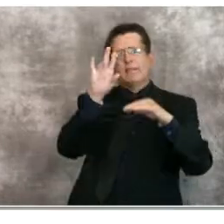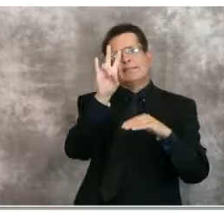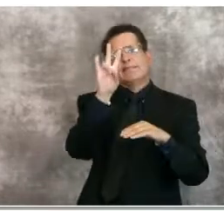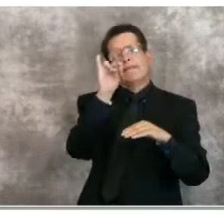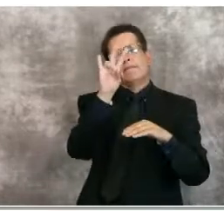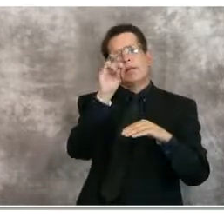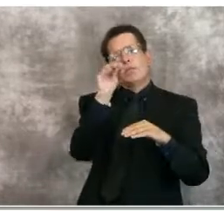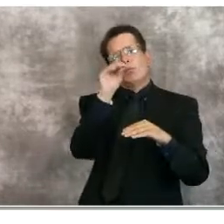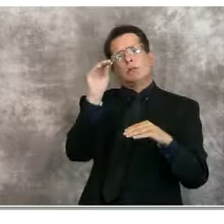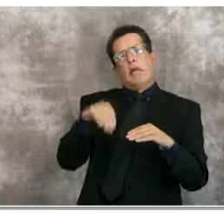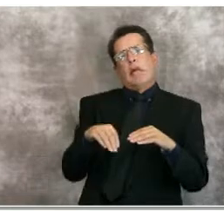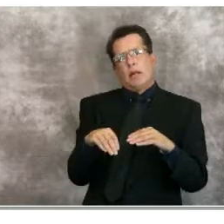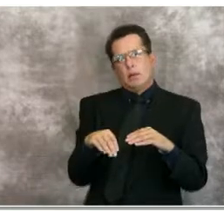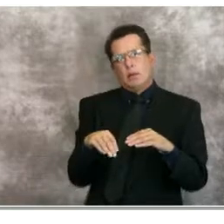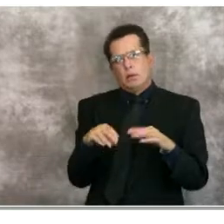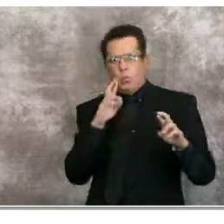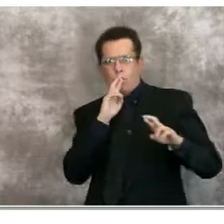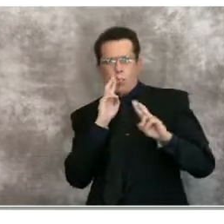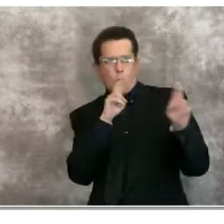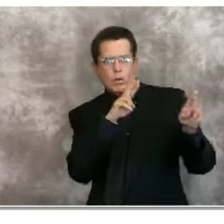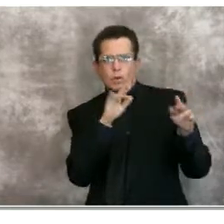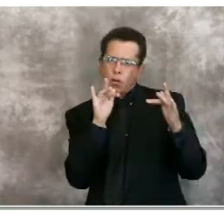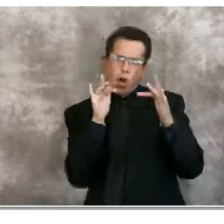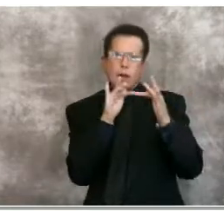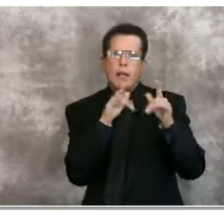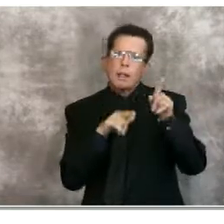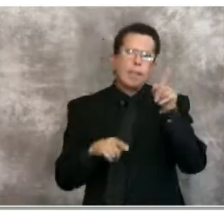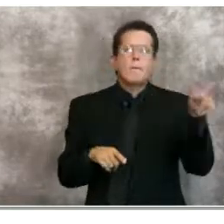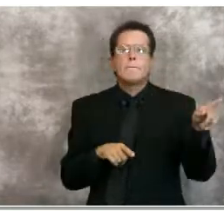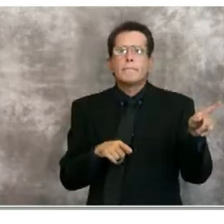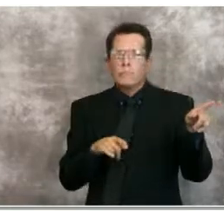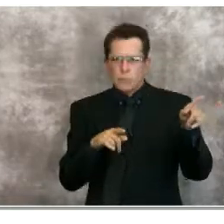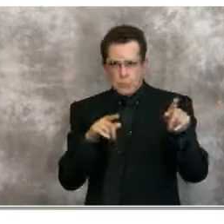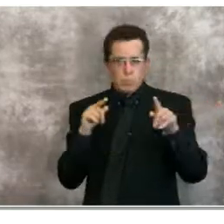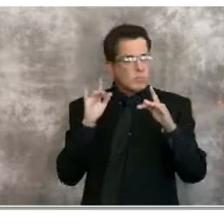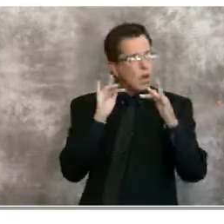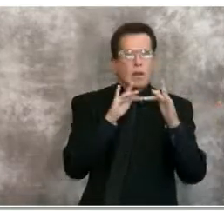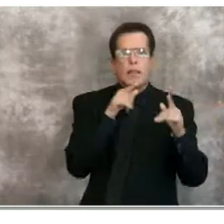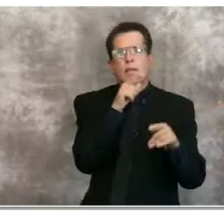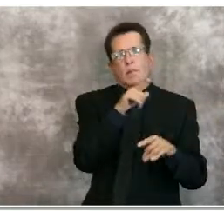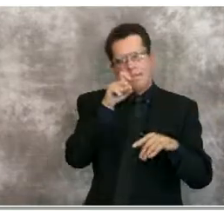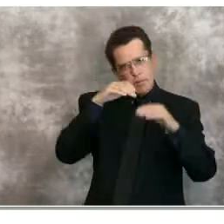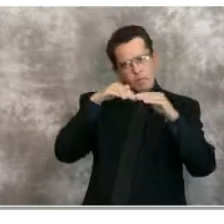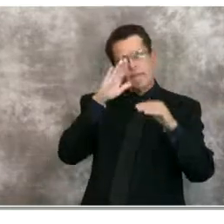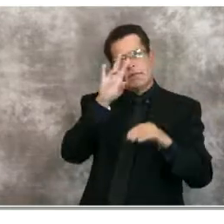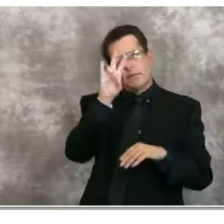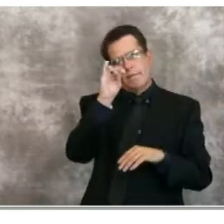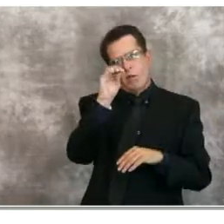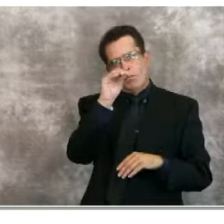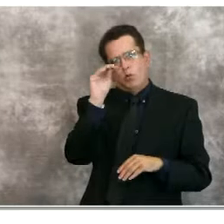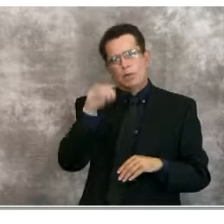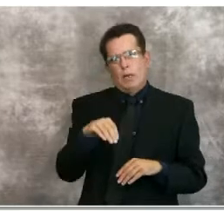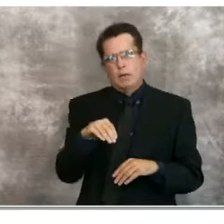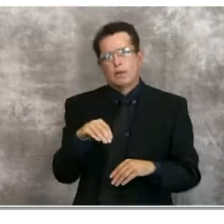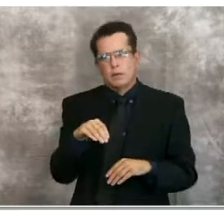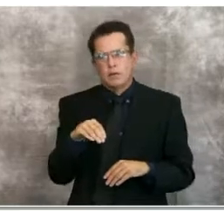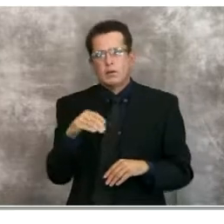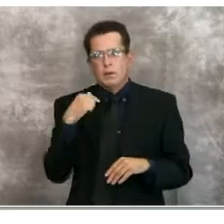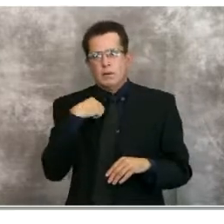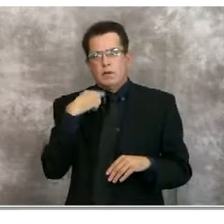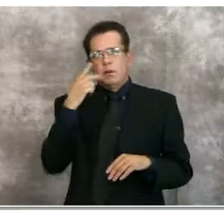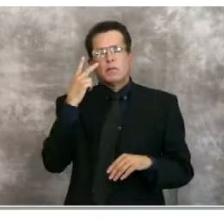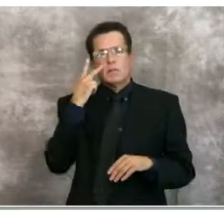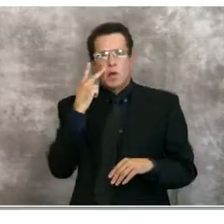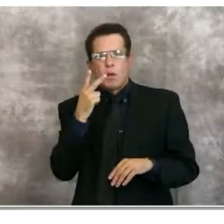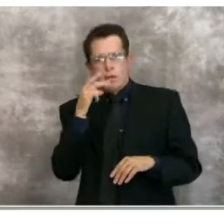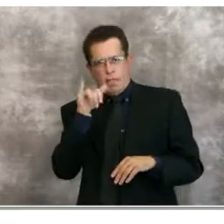cases reported are contacted or contact is initiated. And we thought after